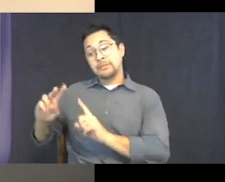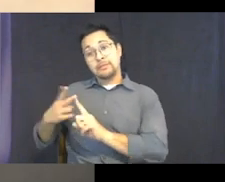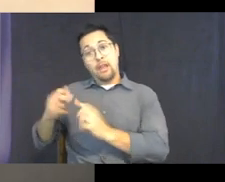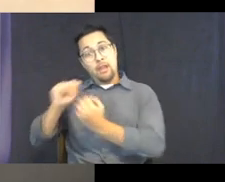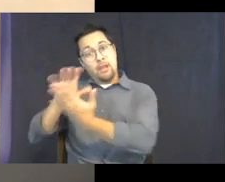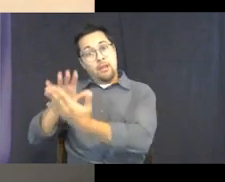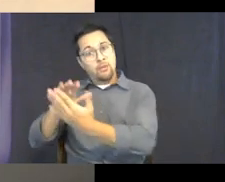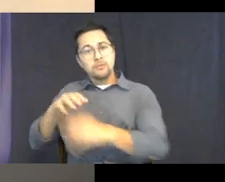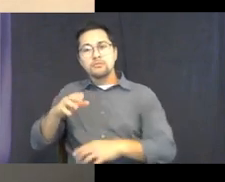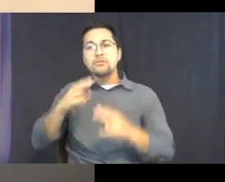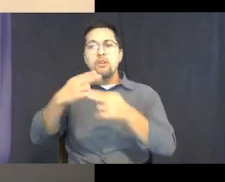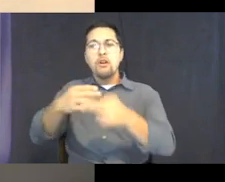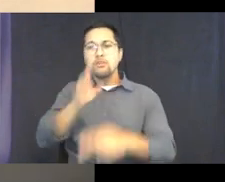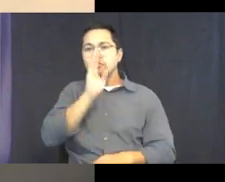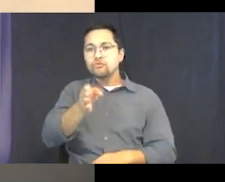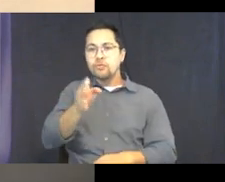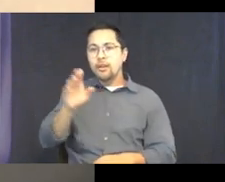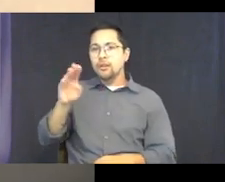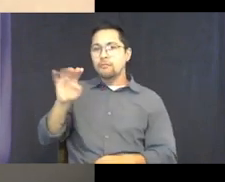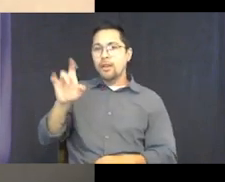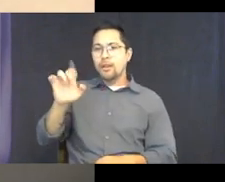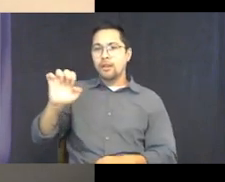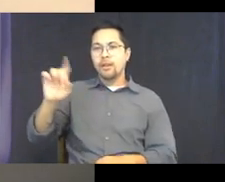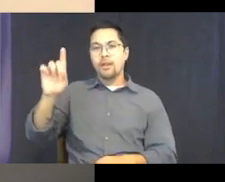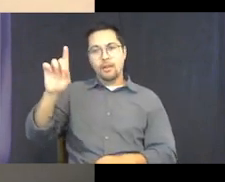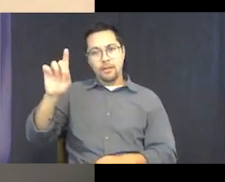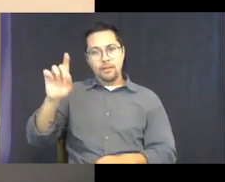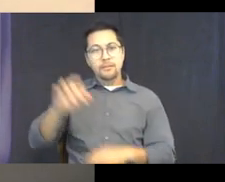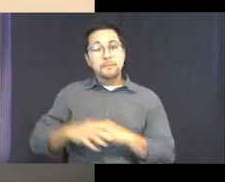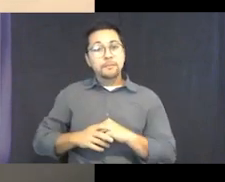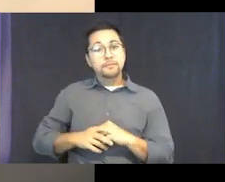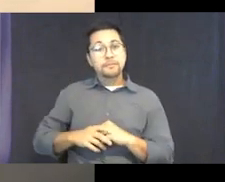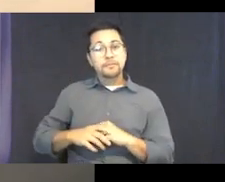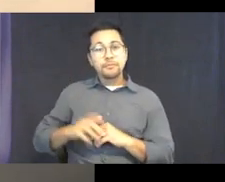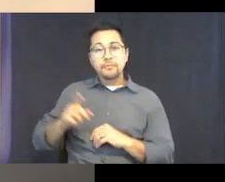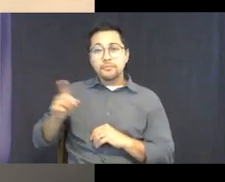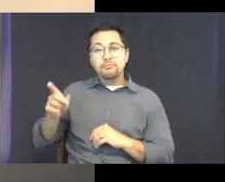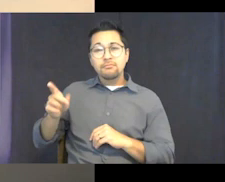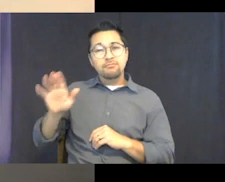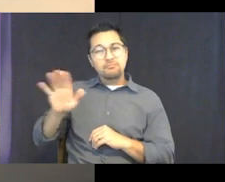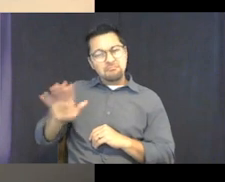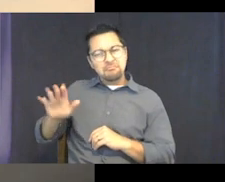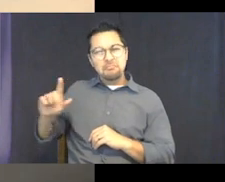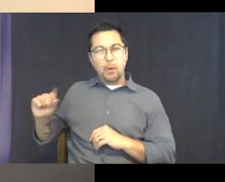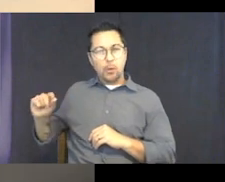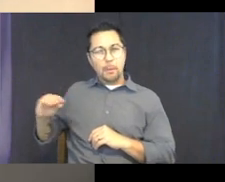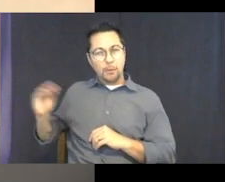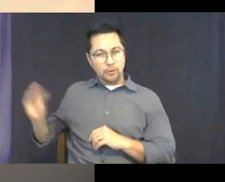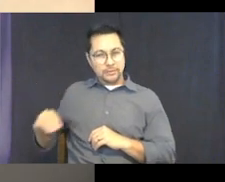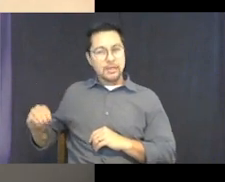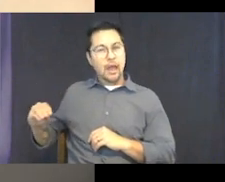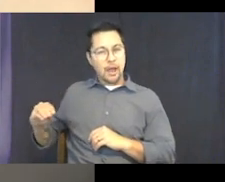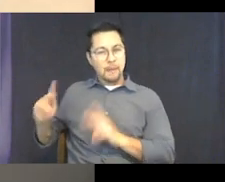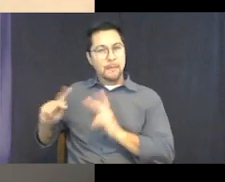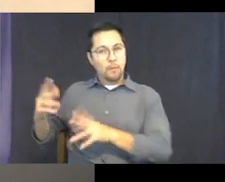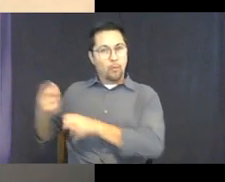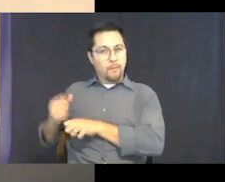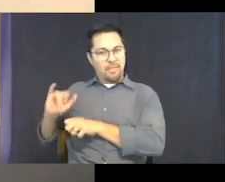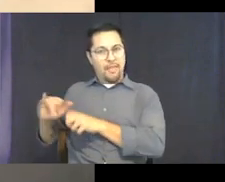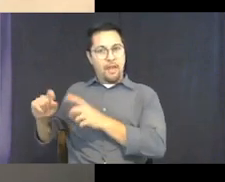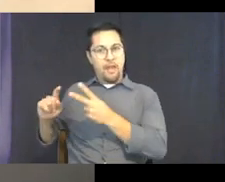called straight Medicaid, or also fee-for-service, and this has about 20% of Medicaid recipients enrolled in